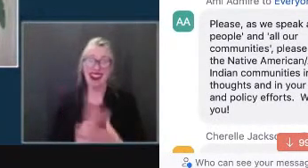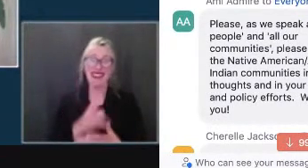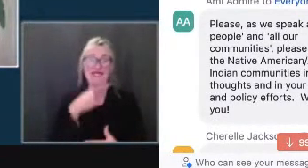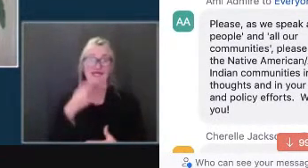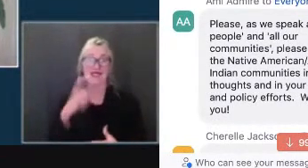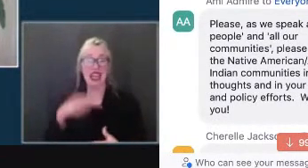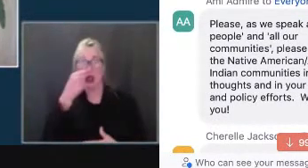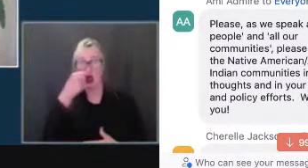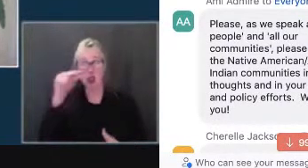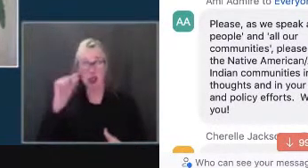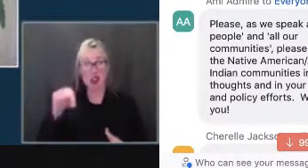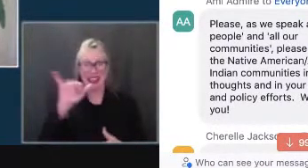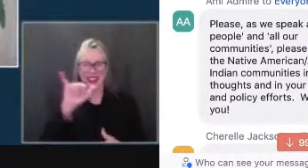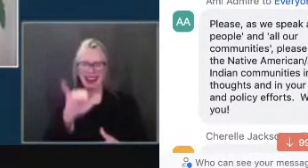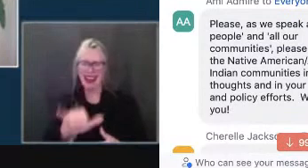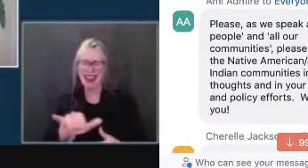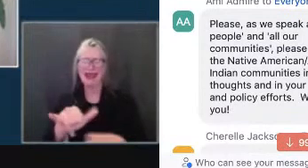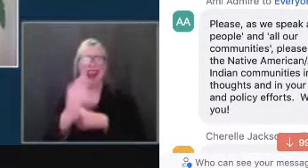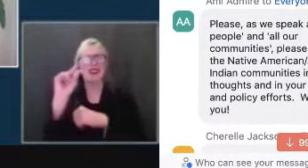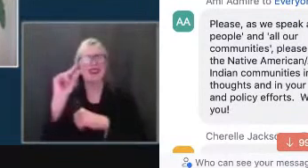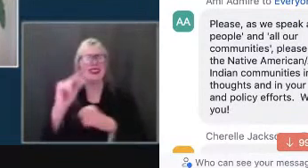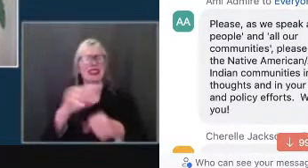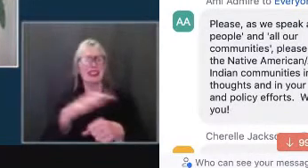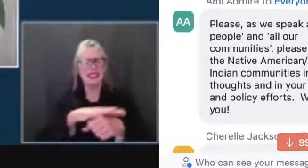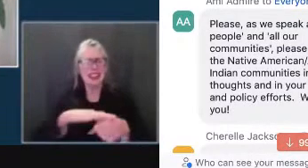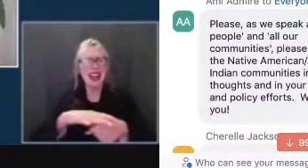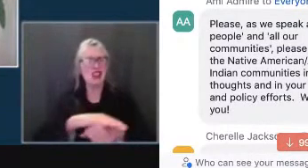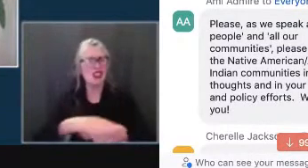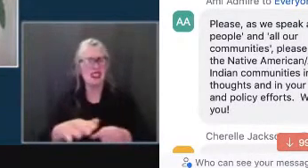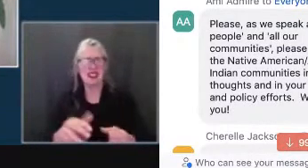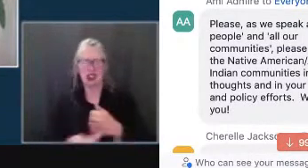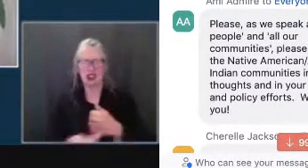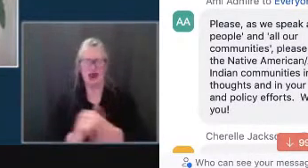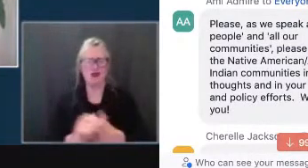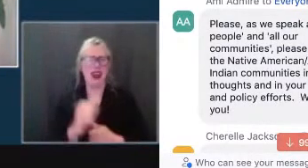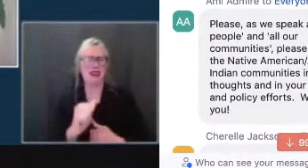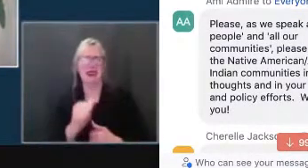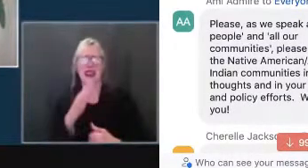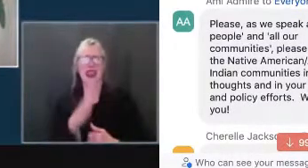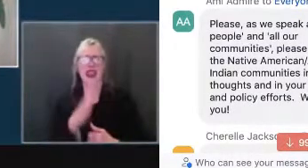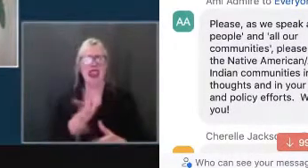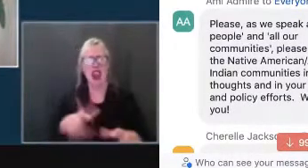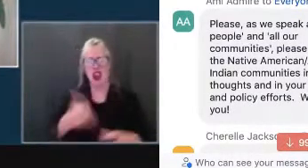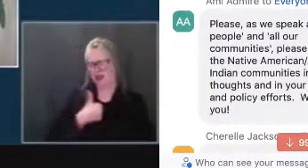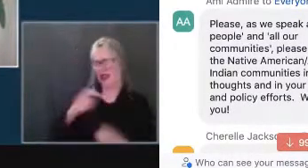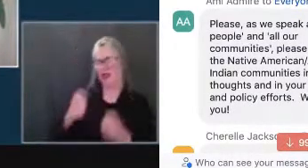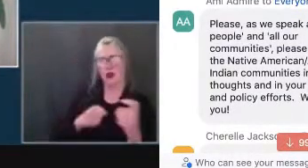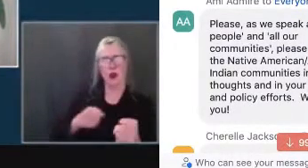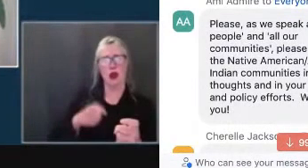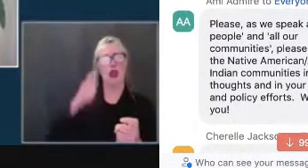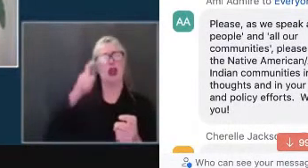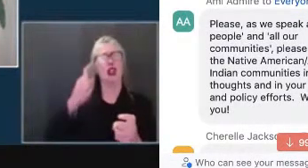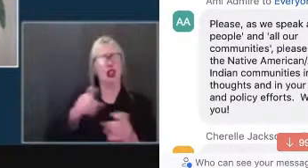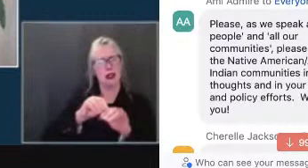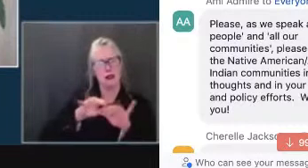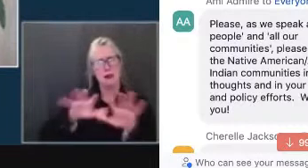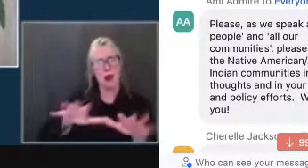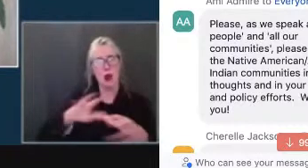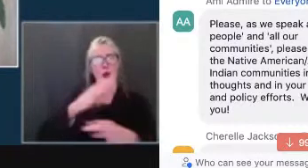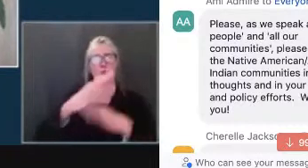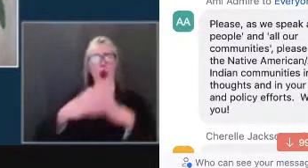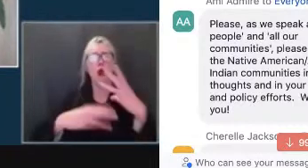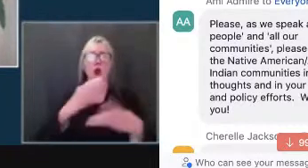nation and must bring about world peace. It must unify nations around the world in ways we haven't seen